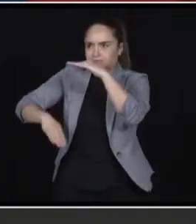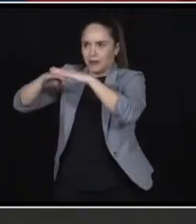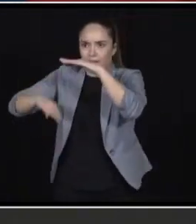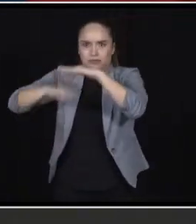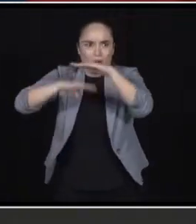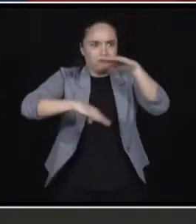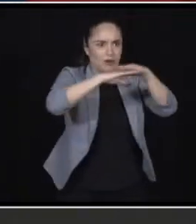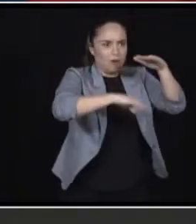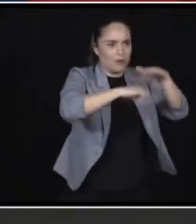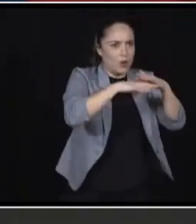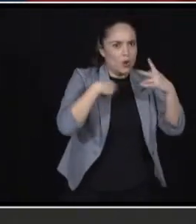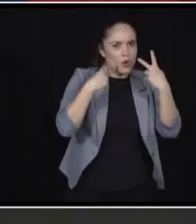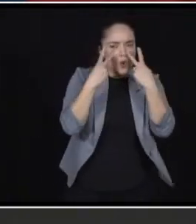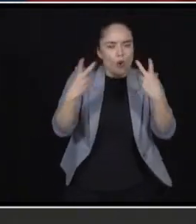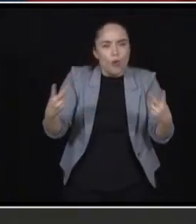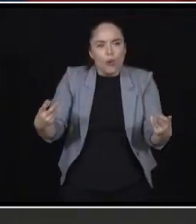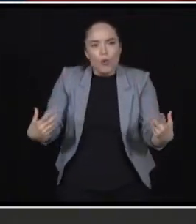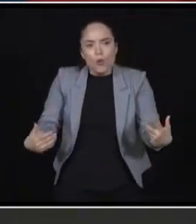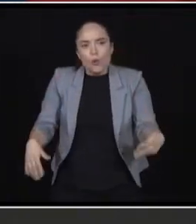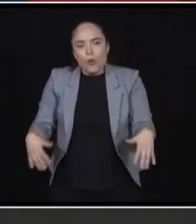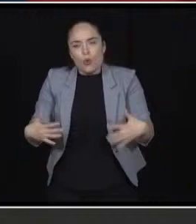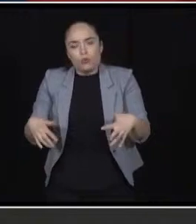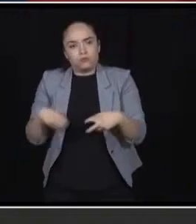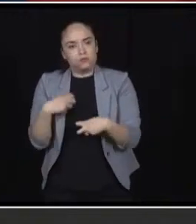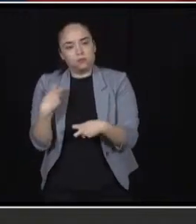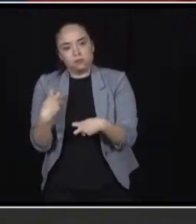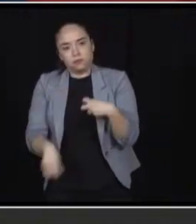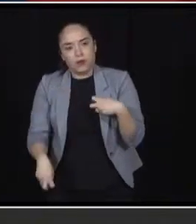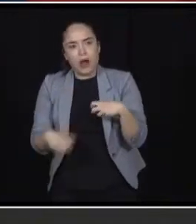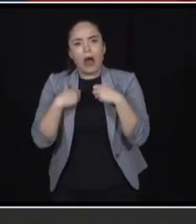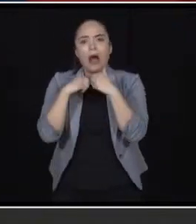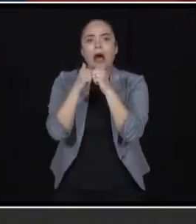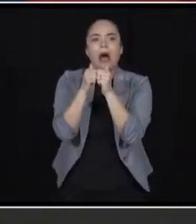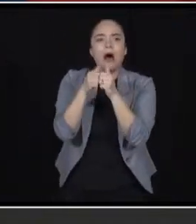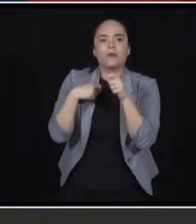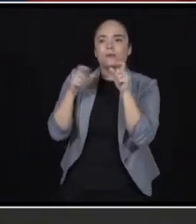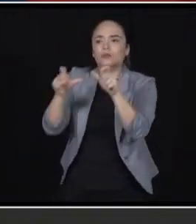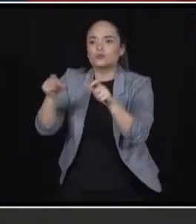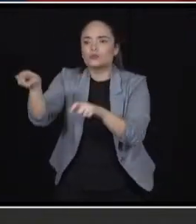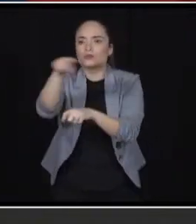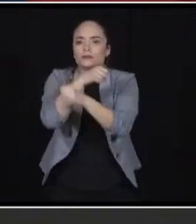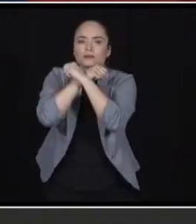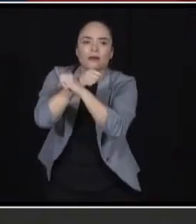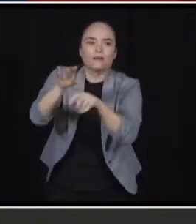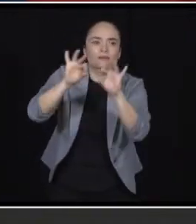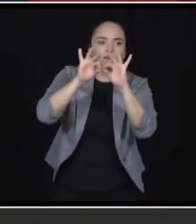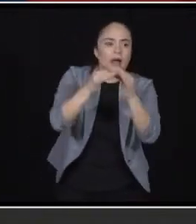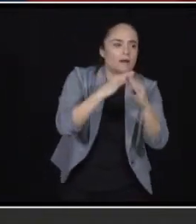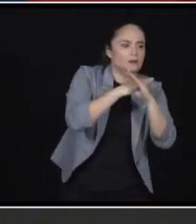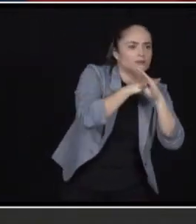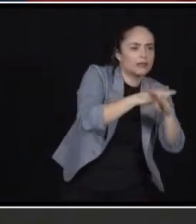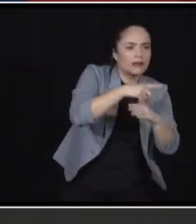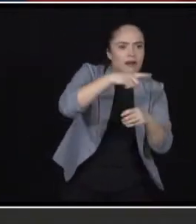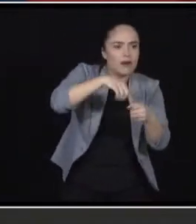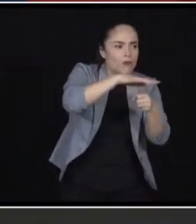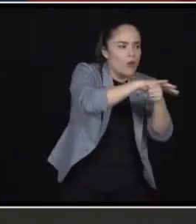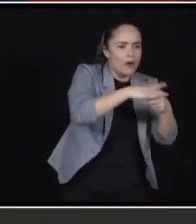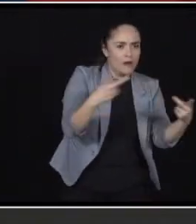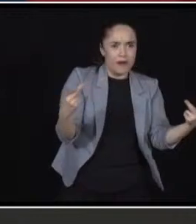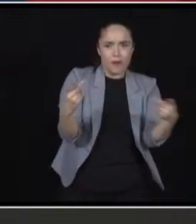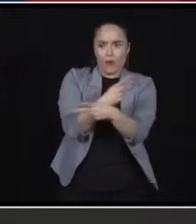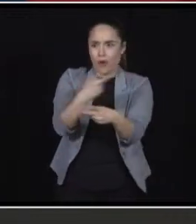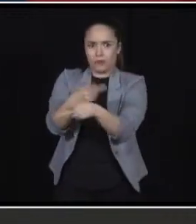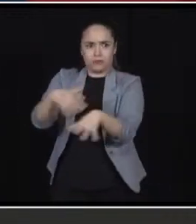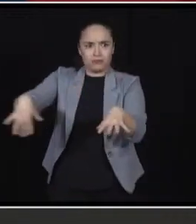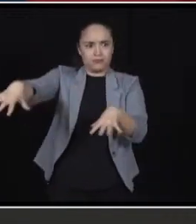is, to protect your family and ultimately to prevent this crisis from getting worse. And that's the decision. That's why we made